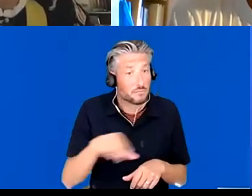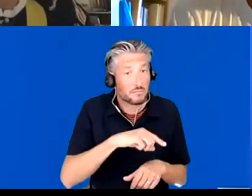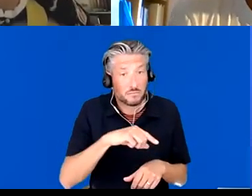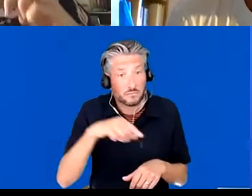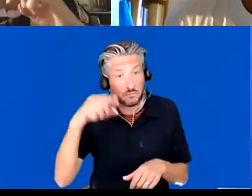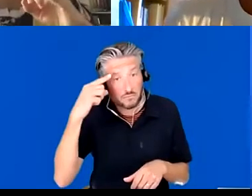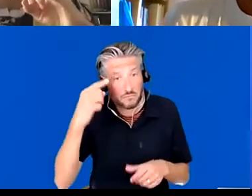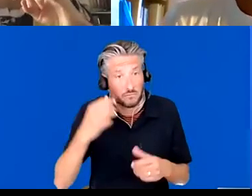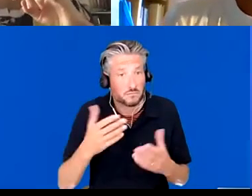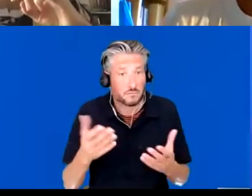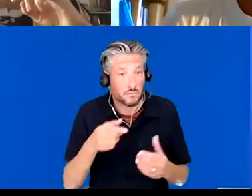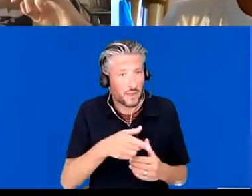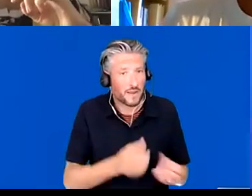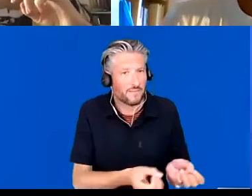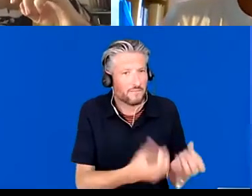Mm-hmm.